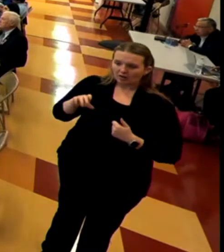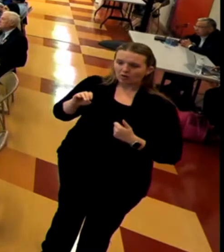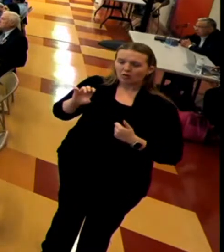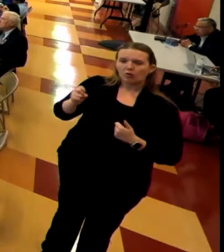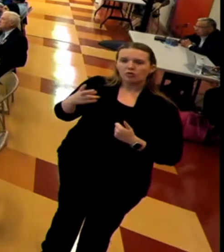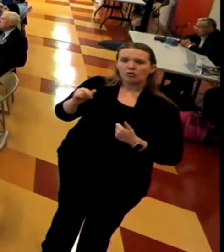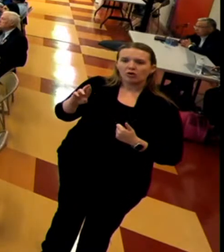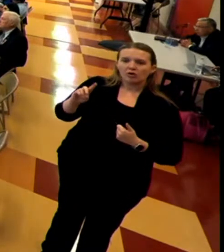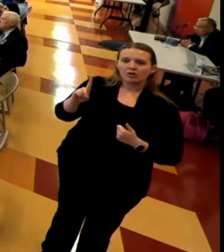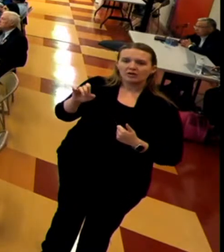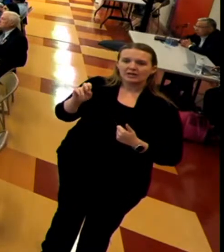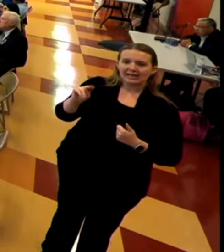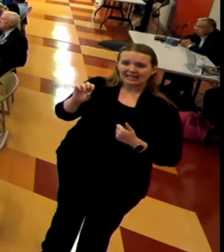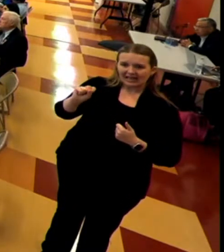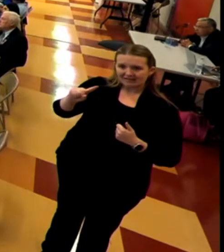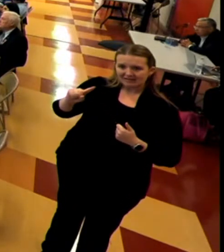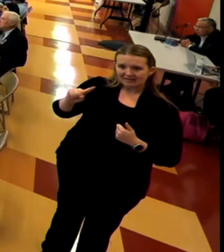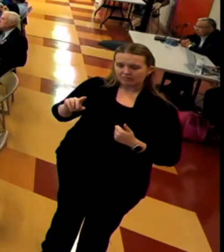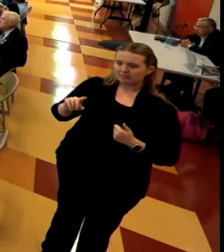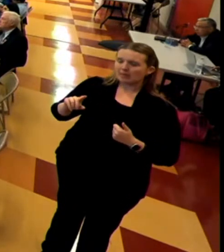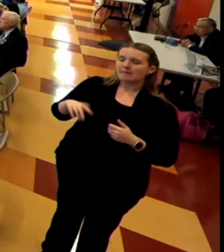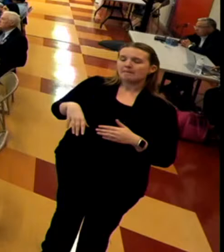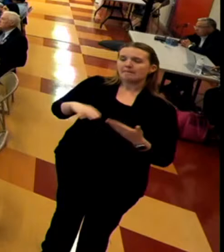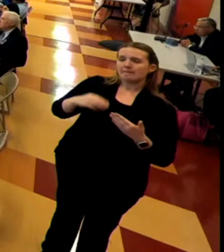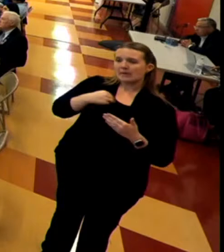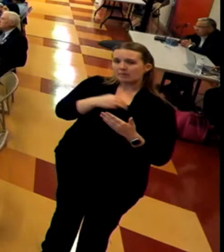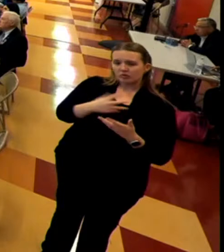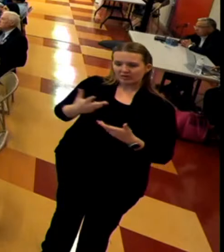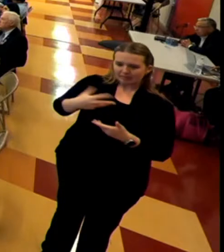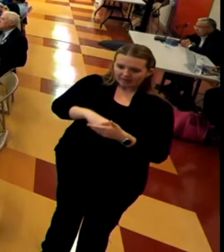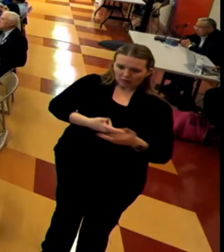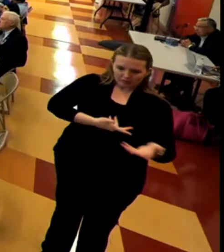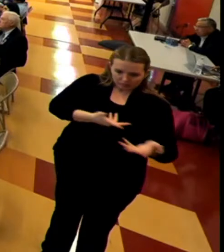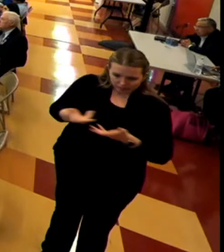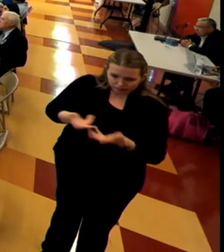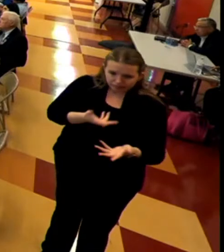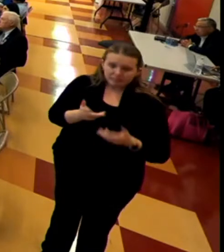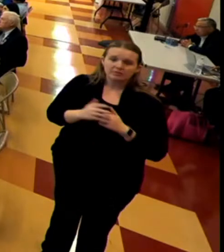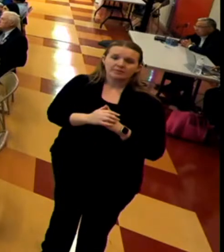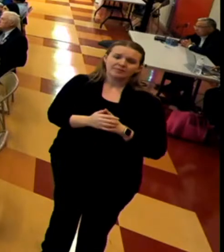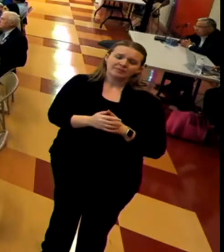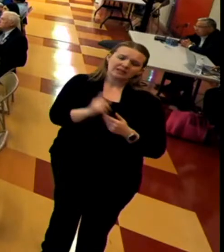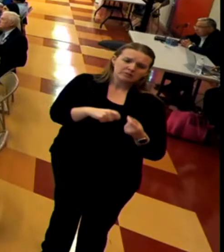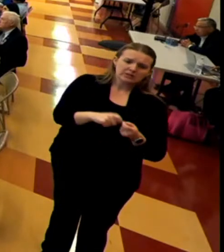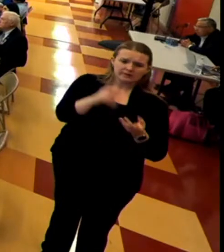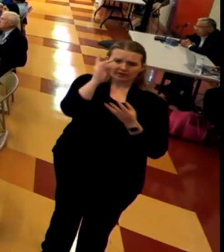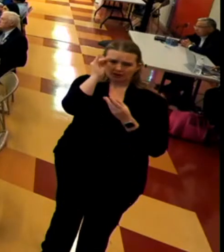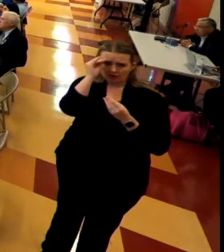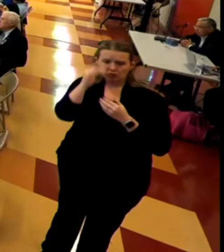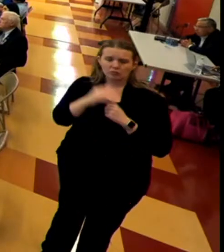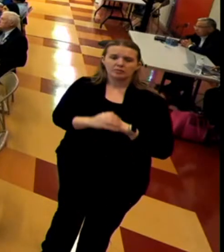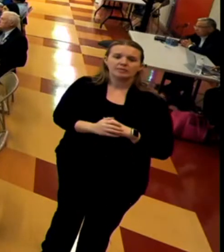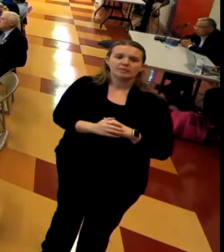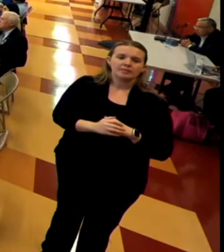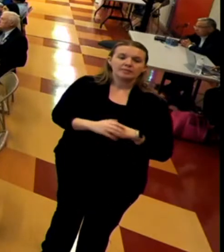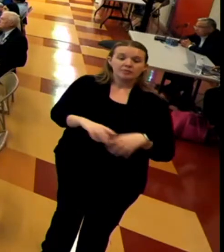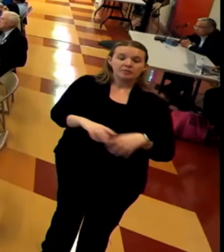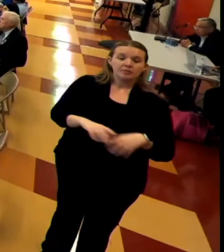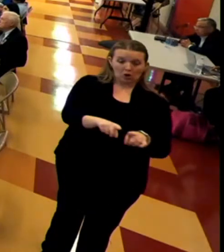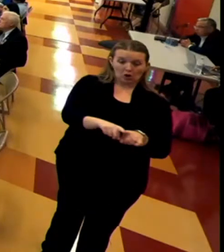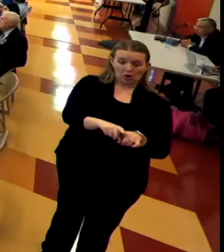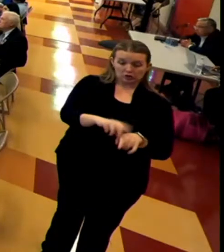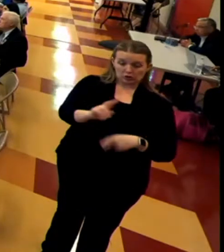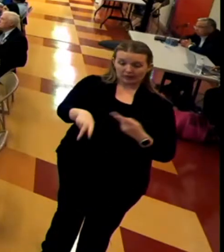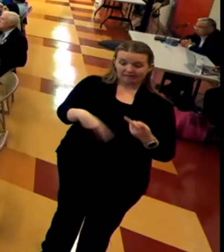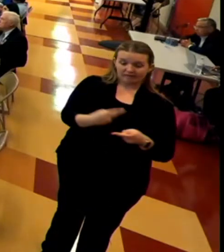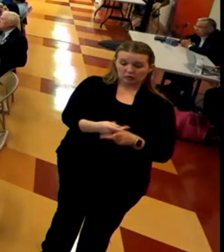members. This is one of the specific factors to be considered. In addition, version